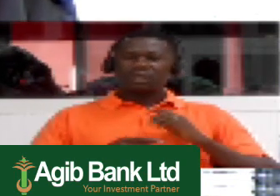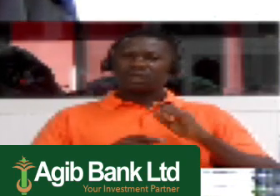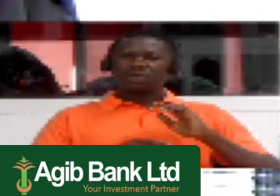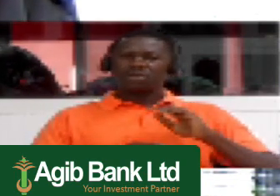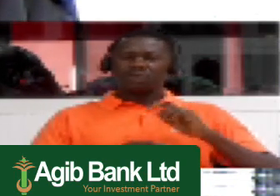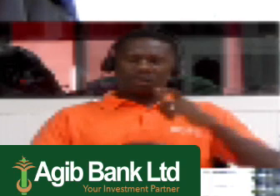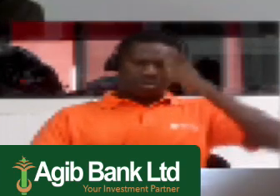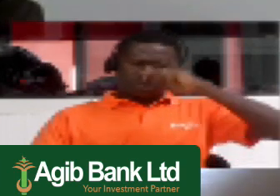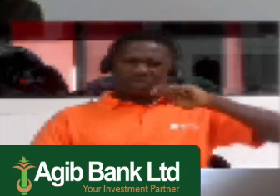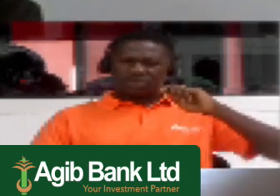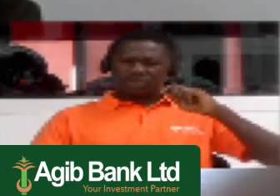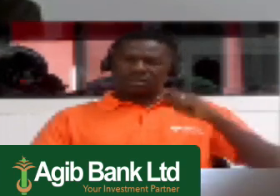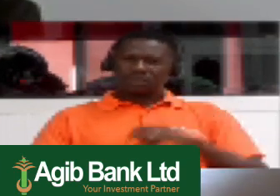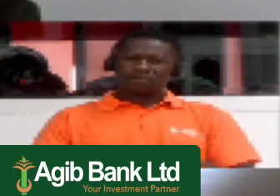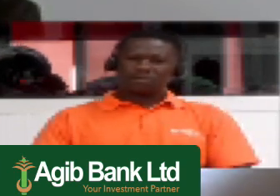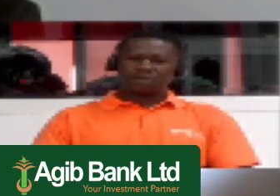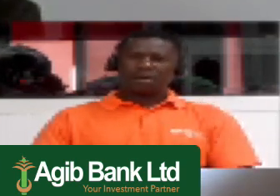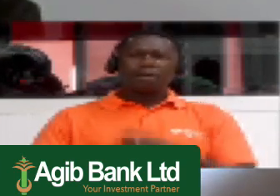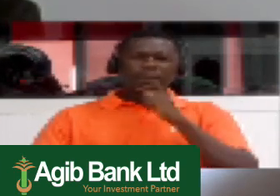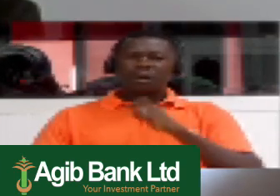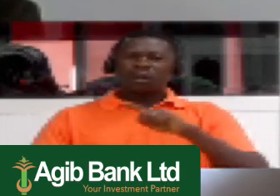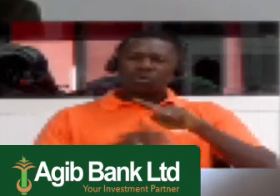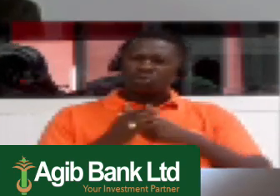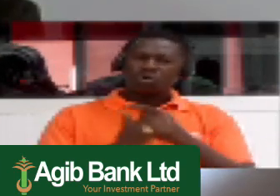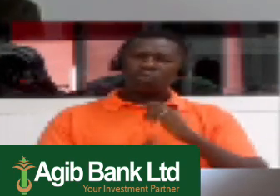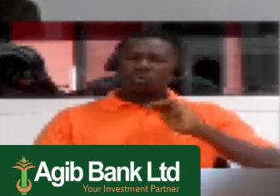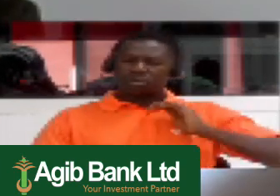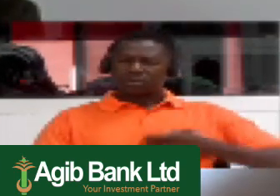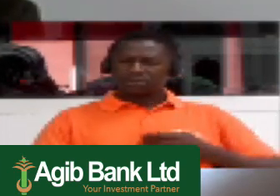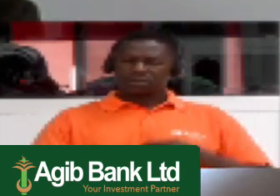mumole, kelon for musulam. Musulam. The lady.